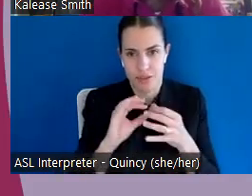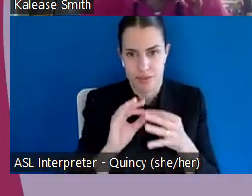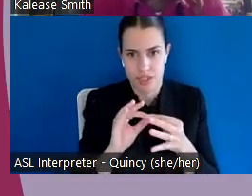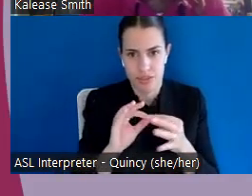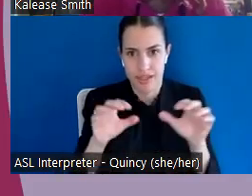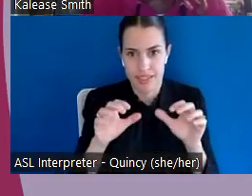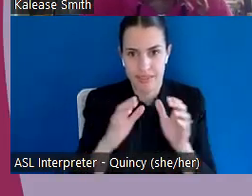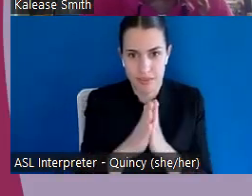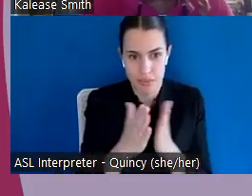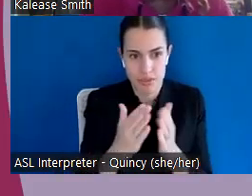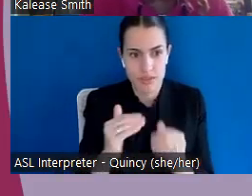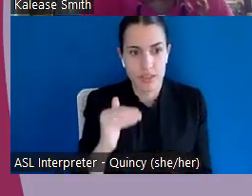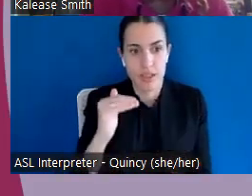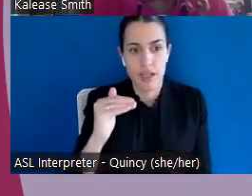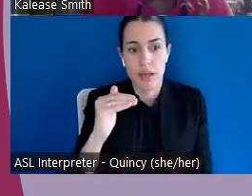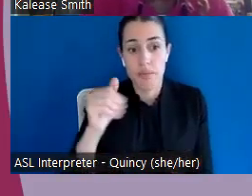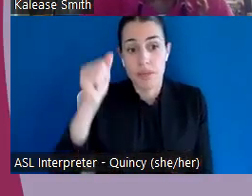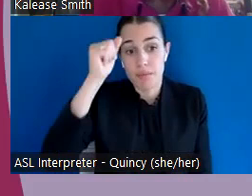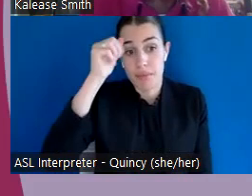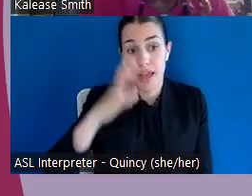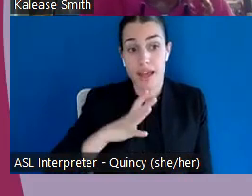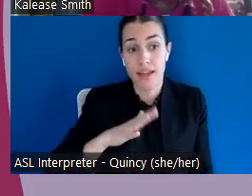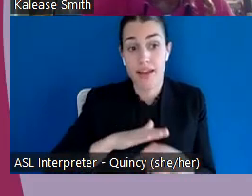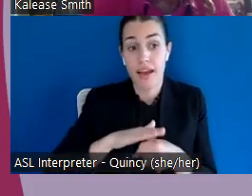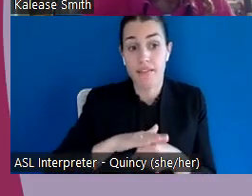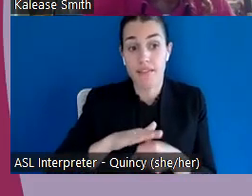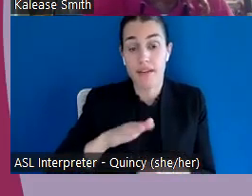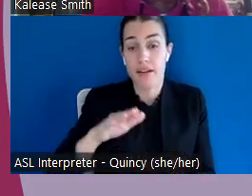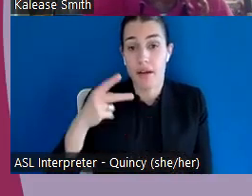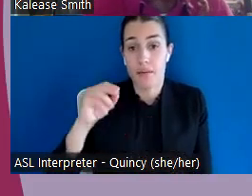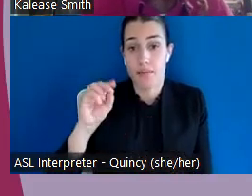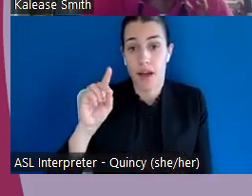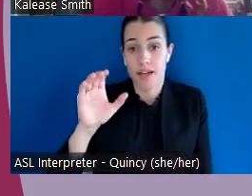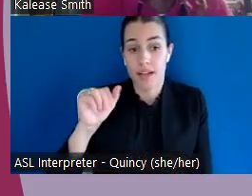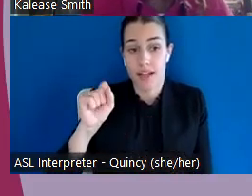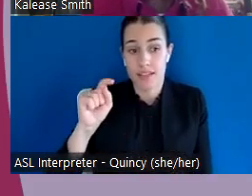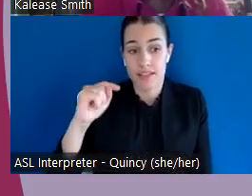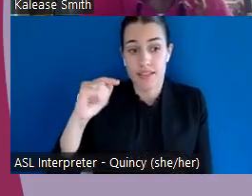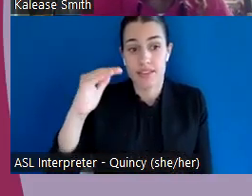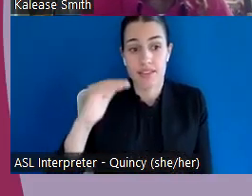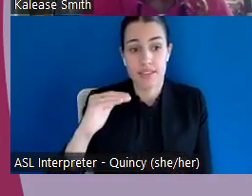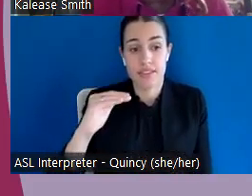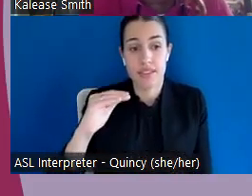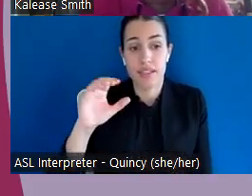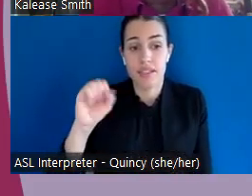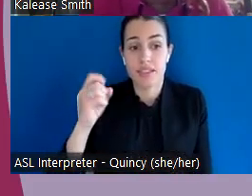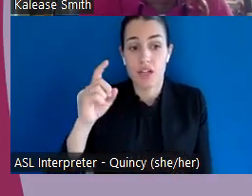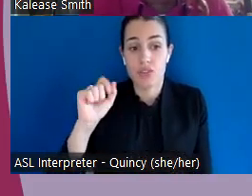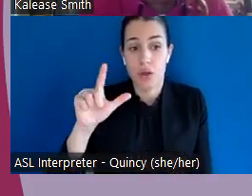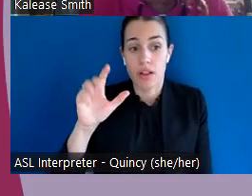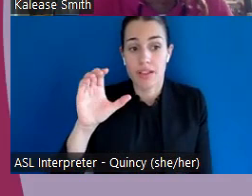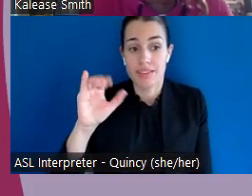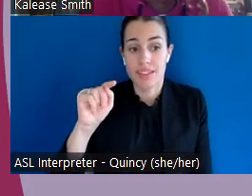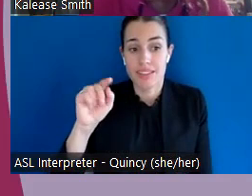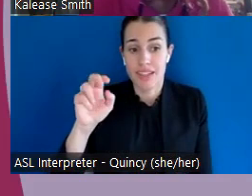like the Man Enough podcast, which talks about unpacking masculinity, the Sexual Citizens, Power, Sex, and Assault on Campus book, White